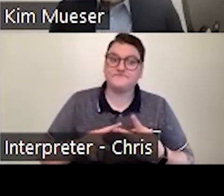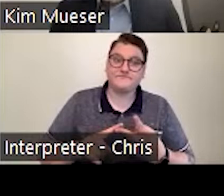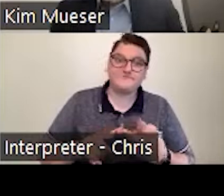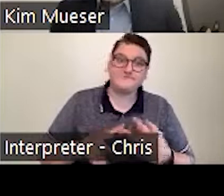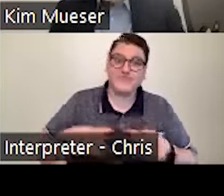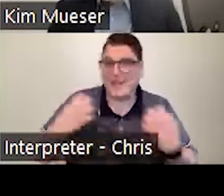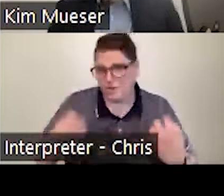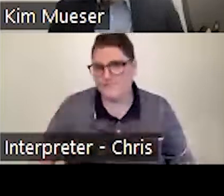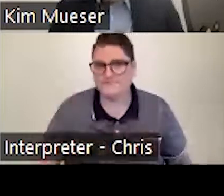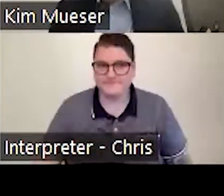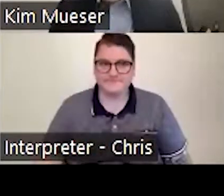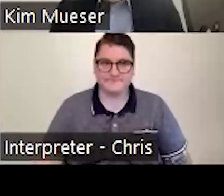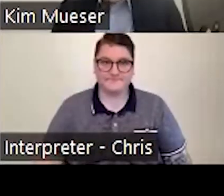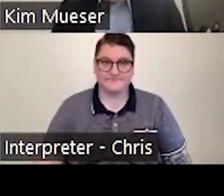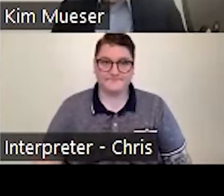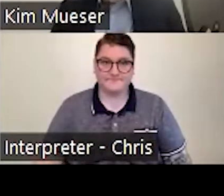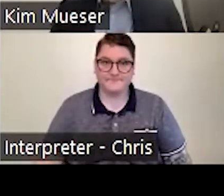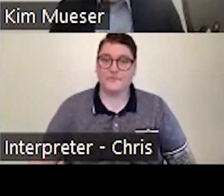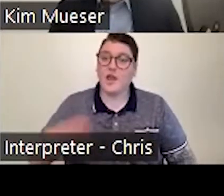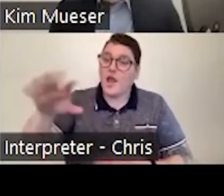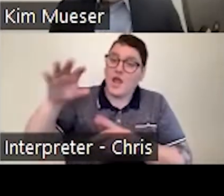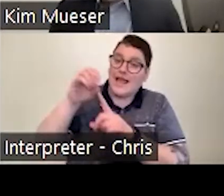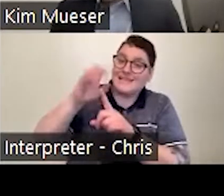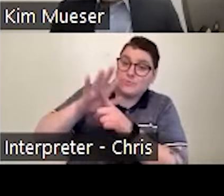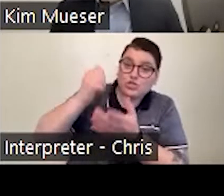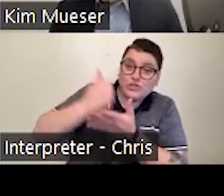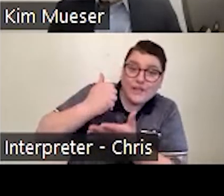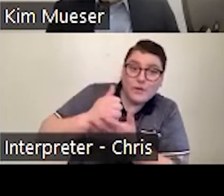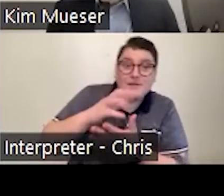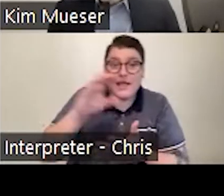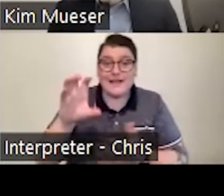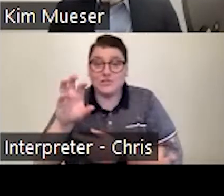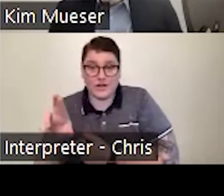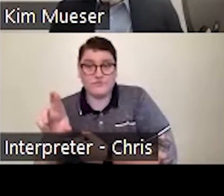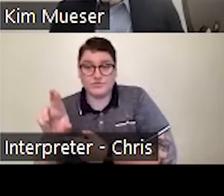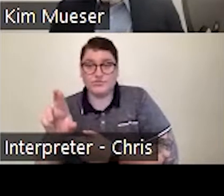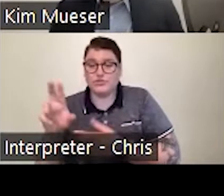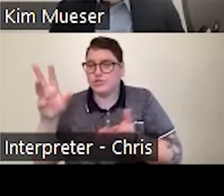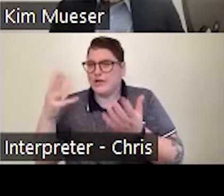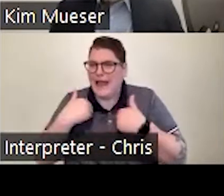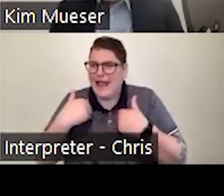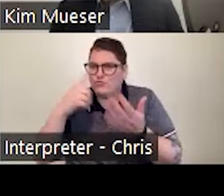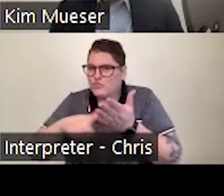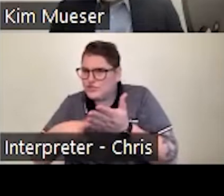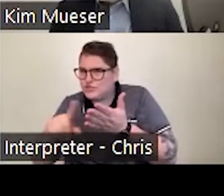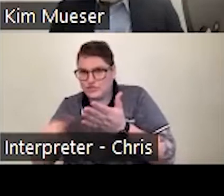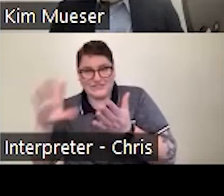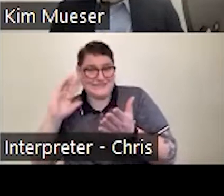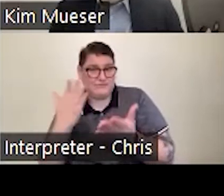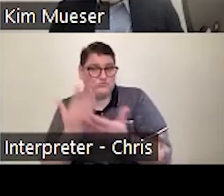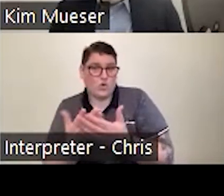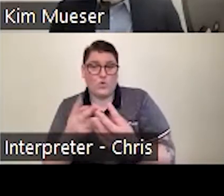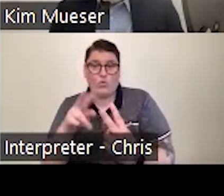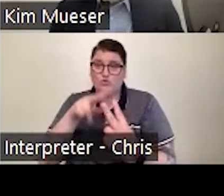anger. Research on exposure therapy and cognitive restructuring in the general population shows that they are equally